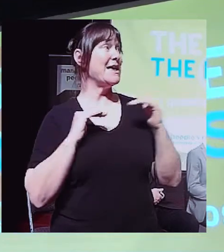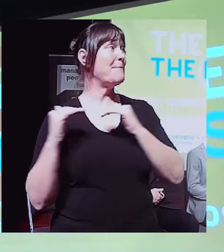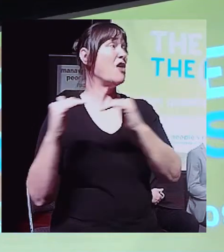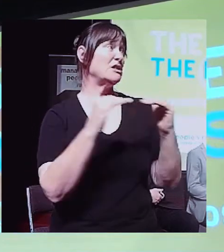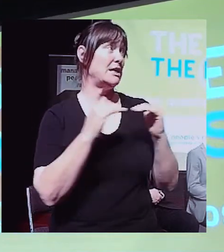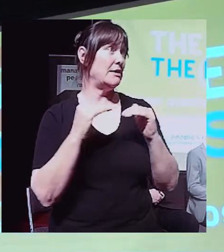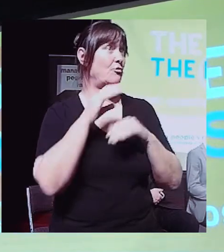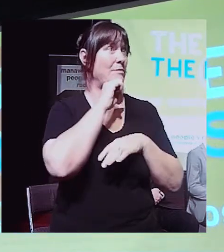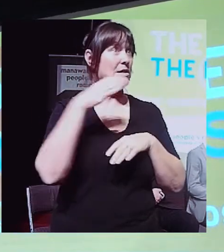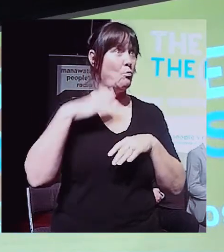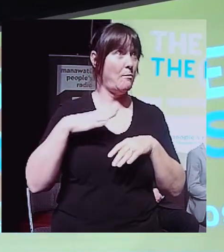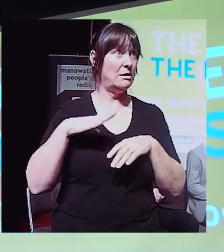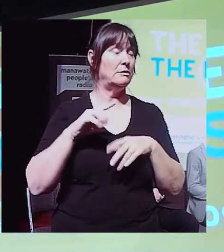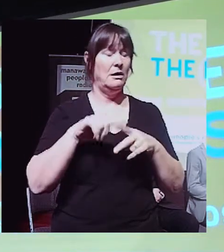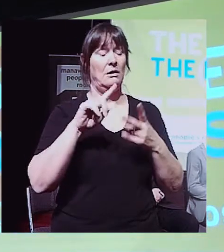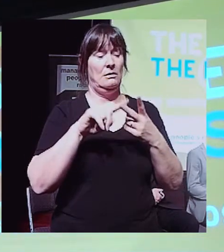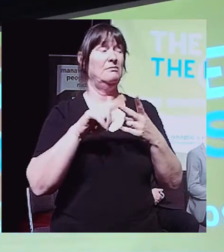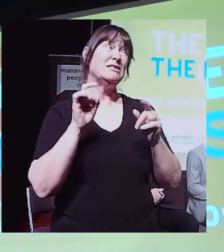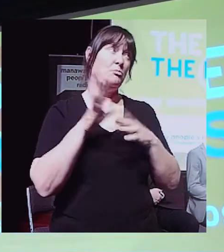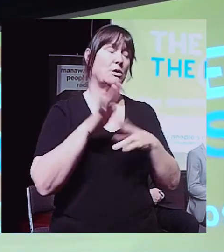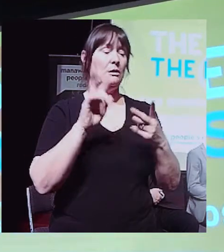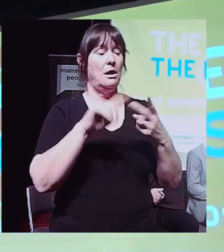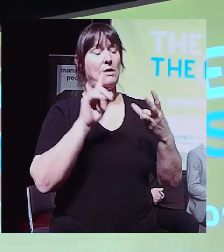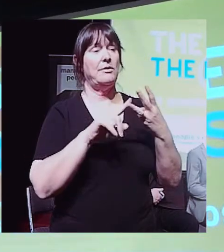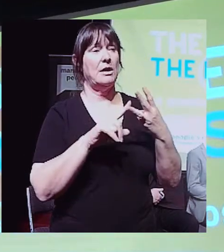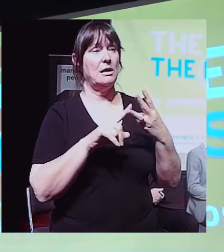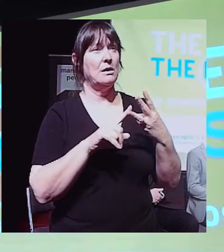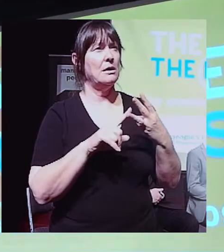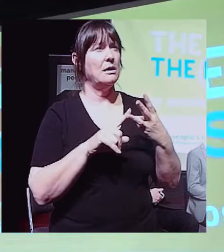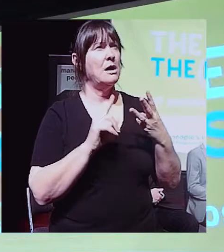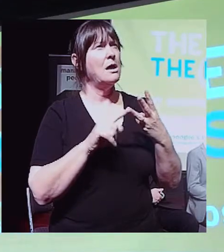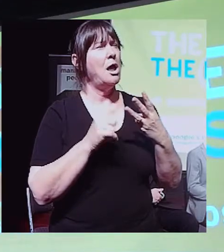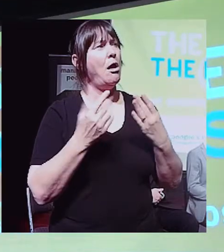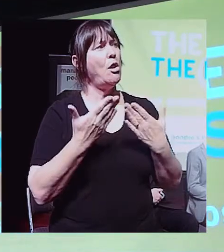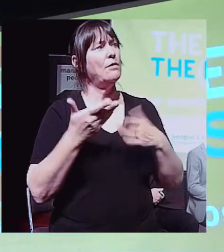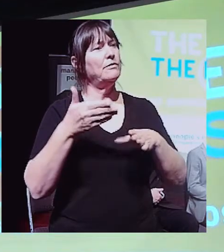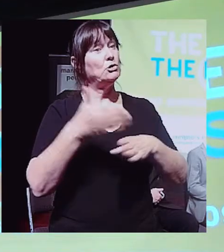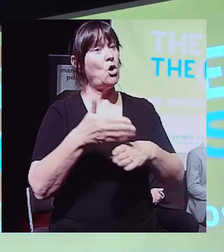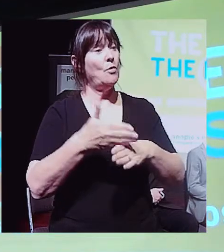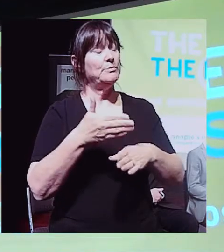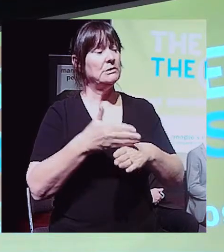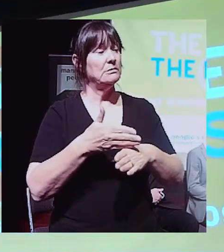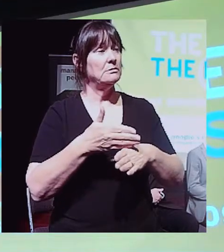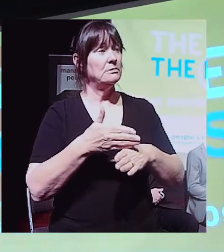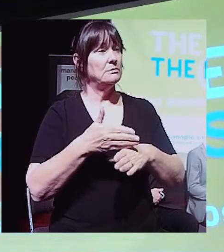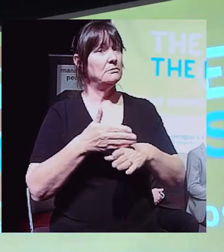well. The third thing is a lot of these places, a lot of these jobs that we talk about, which